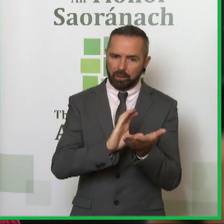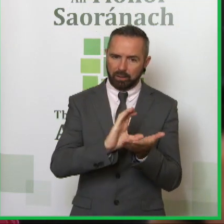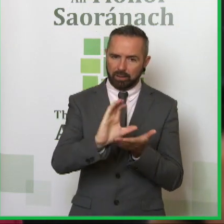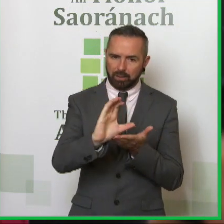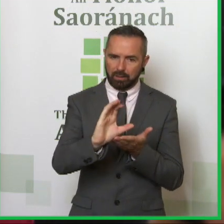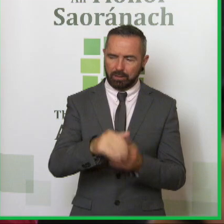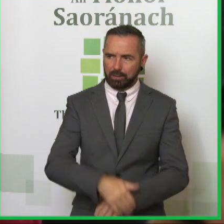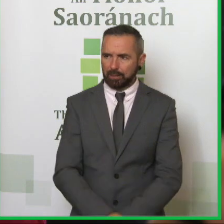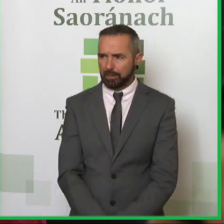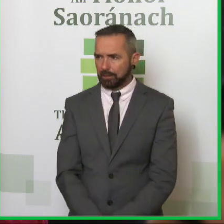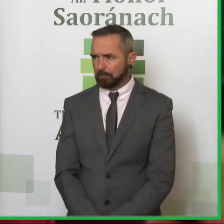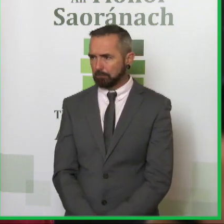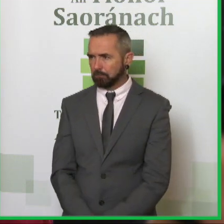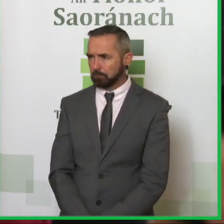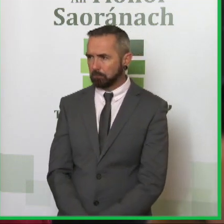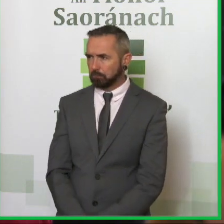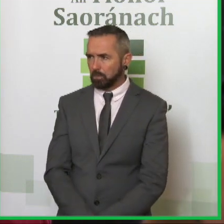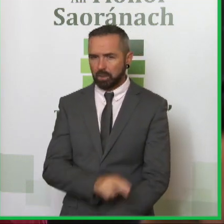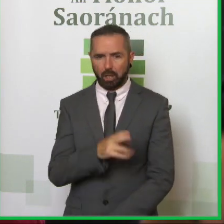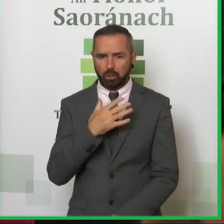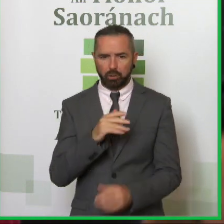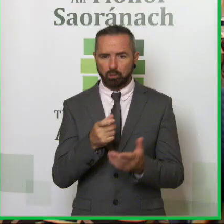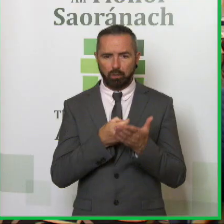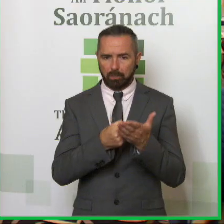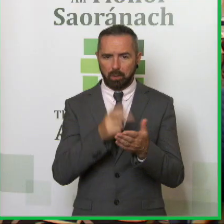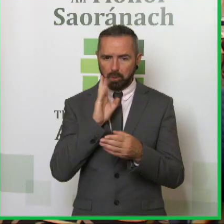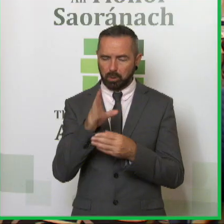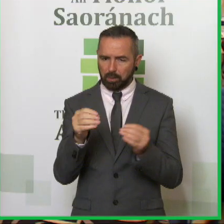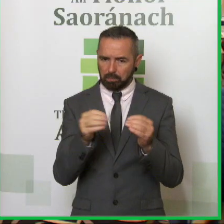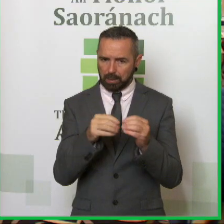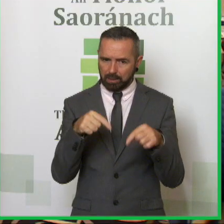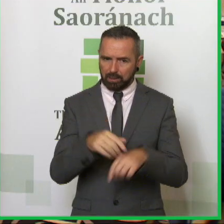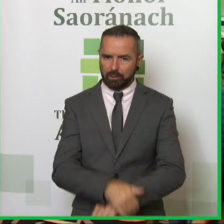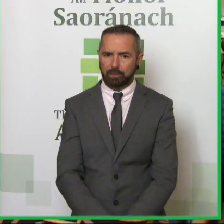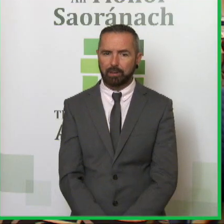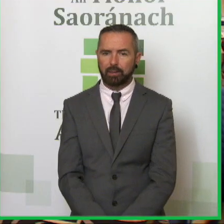funding recommendations, because otherwise it is forgotten. Thank you, Kerry.